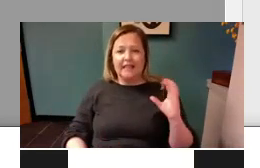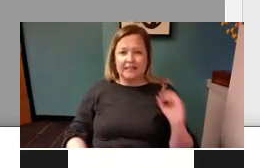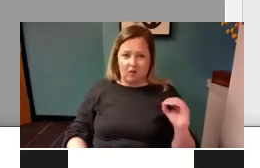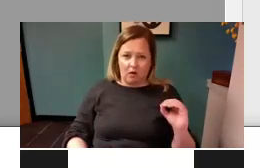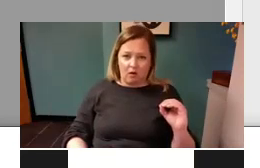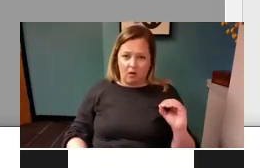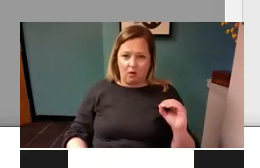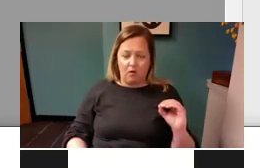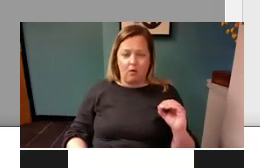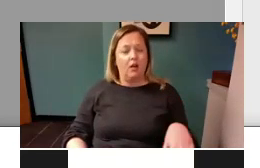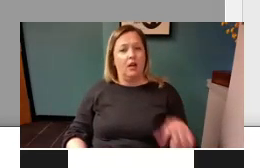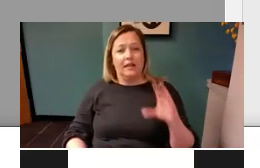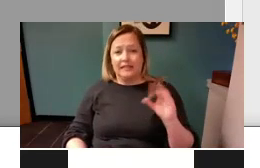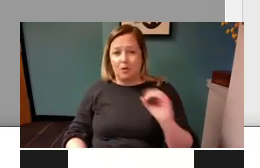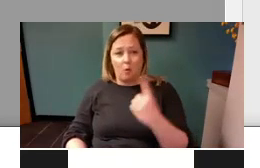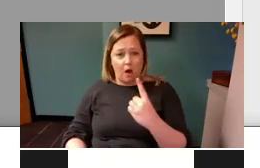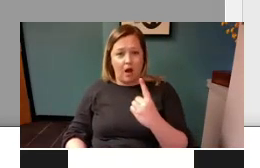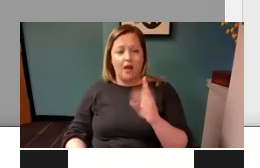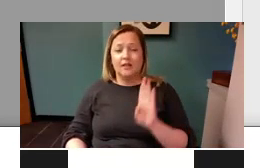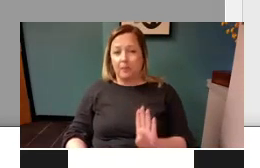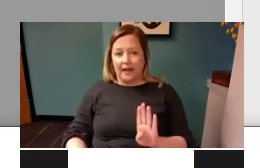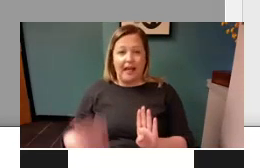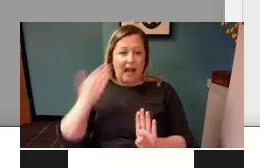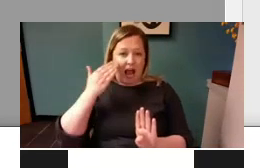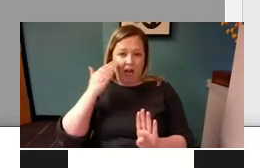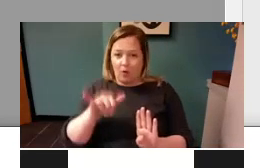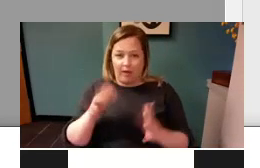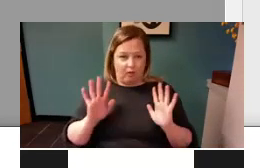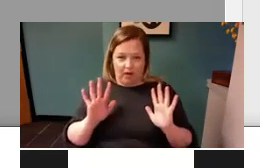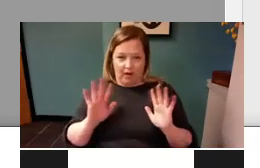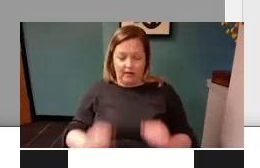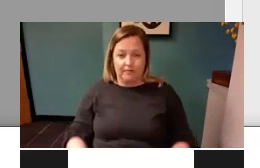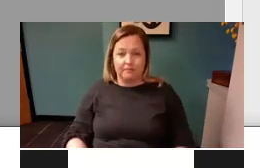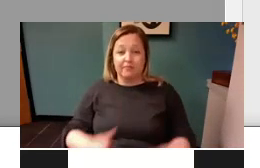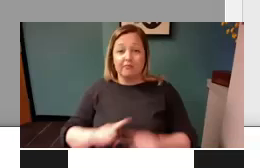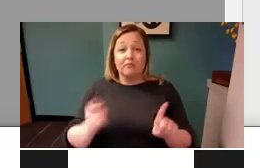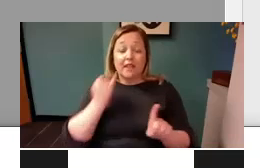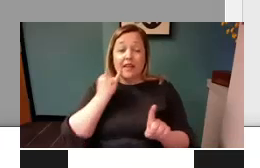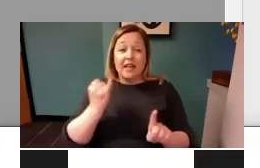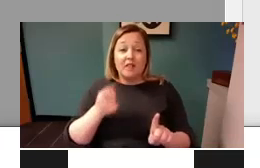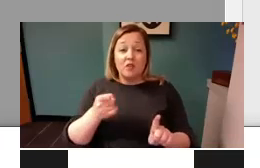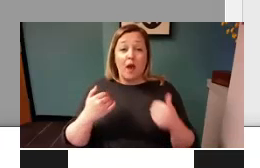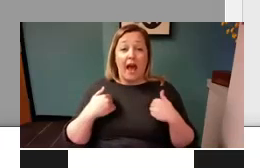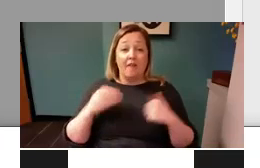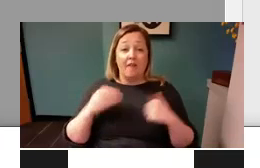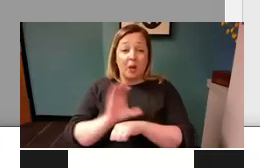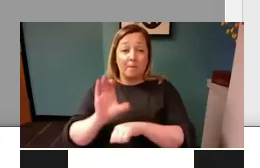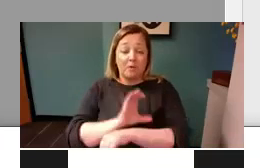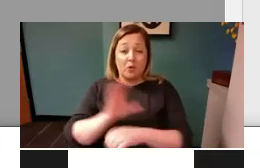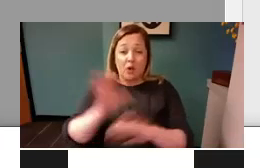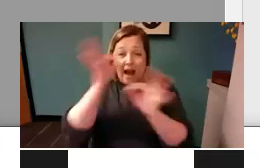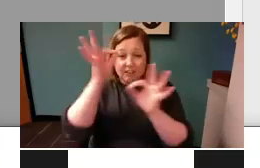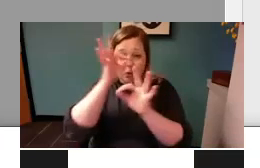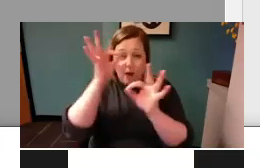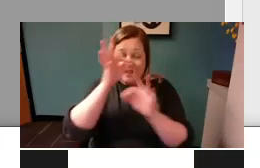I get 1, 1, I get C. Then I get 0, 0, 1, I get D. But if you are a computer that has no idea what the original